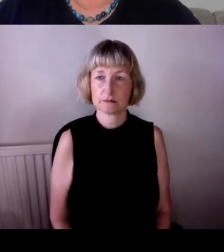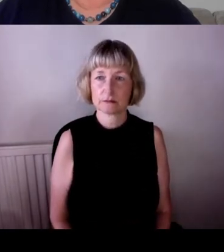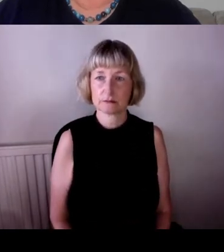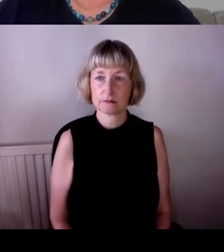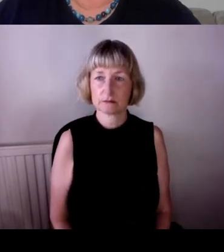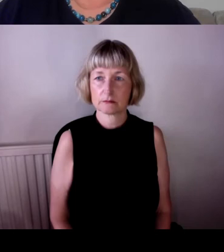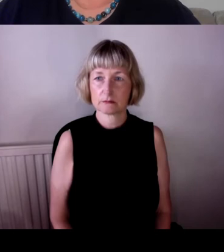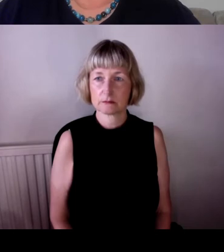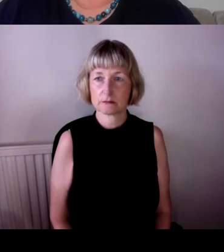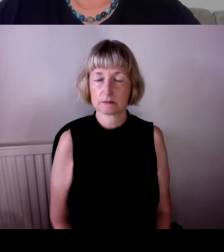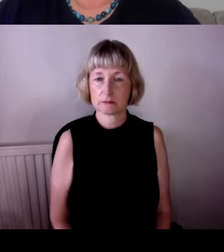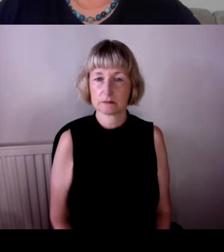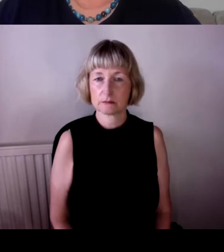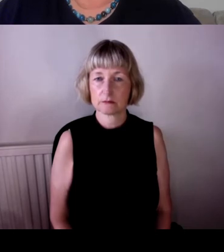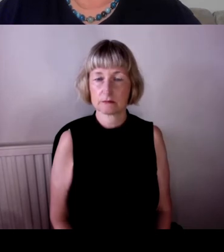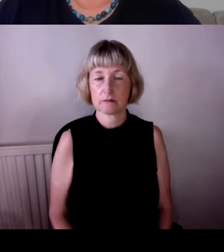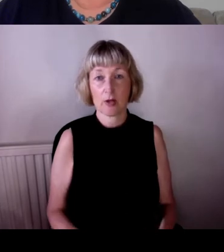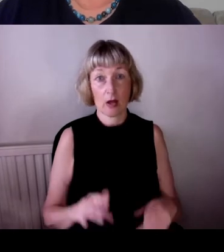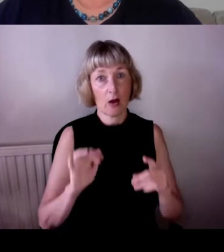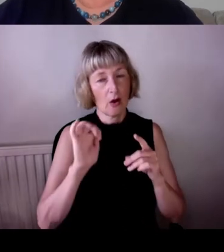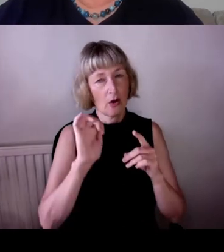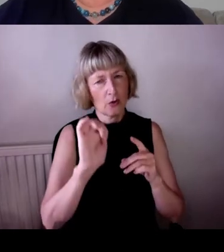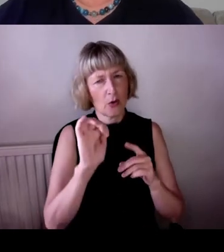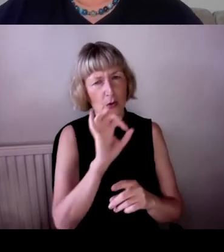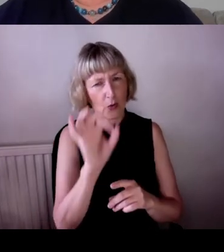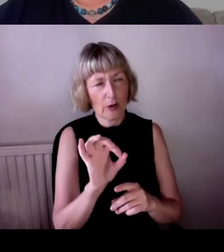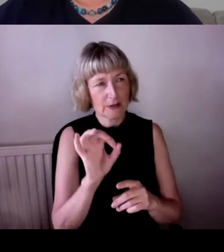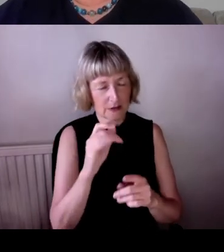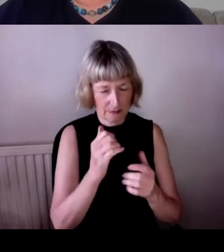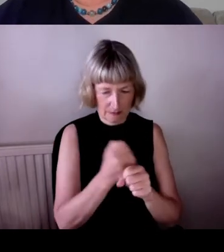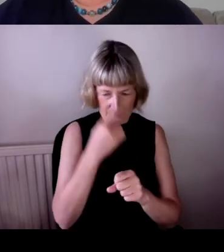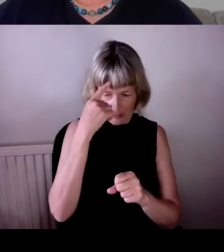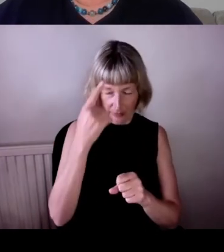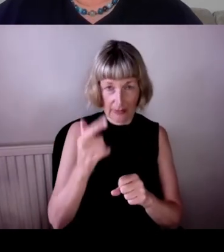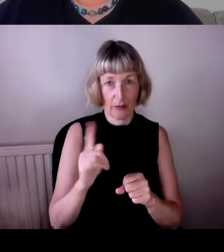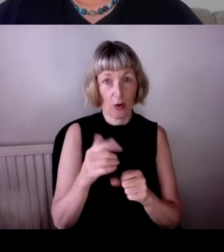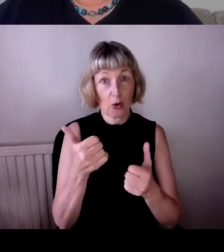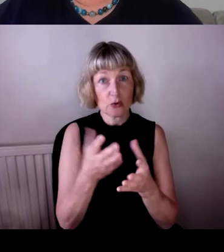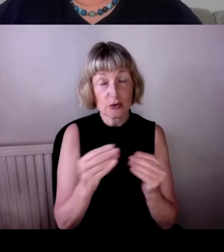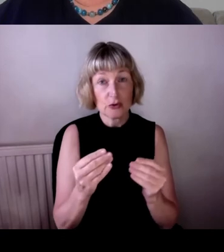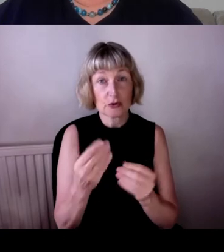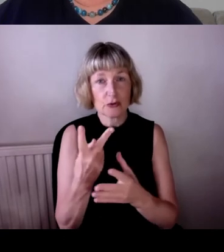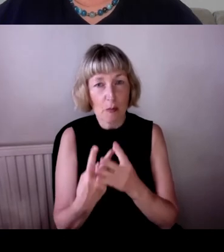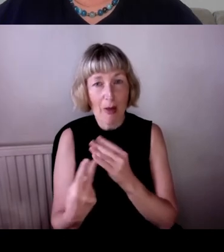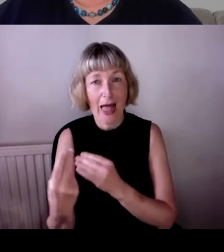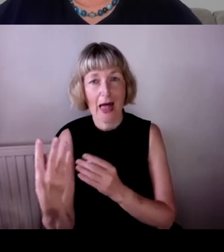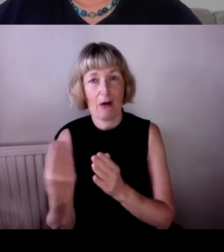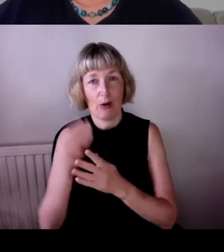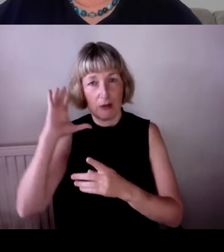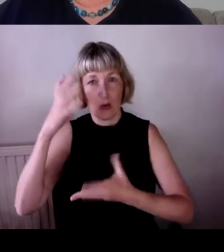said, Dion, your question inspires me to think if it would be a solution to pair with an audio describer and grow together